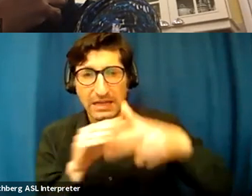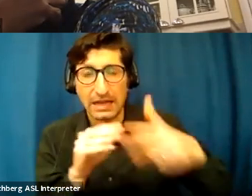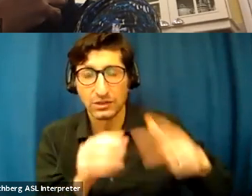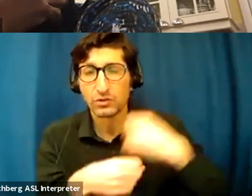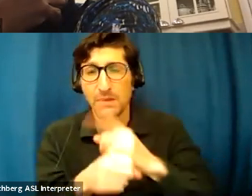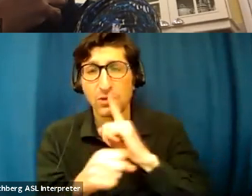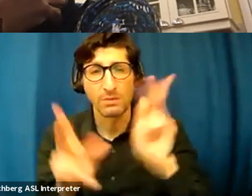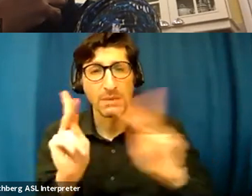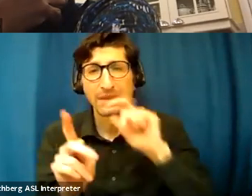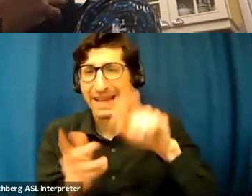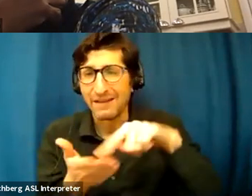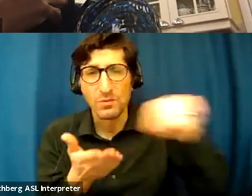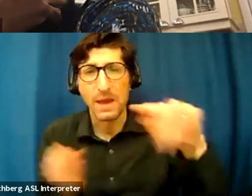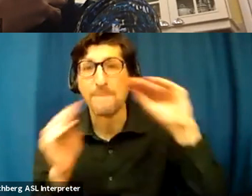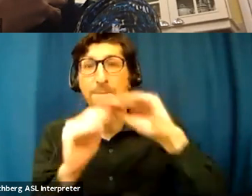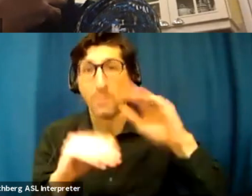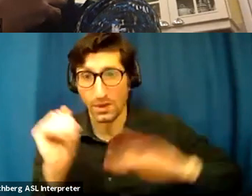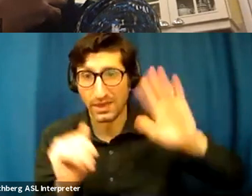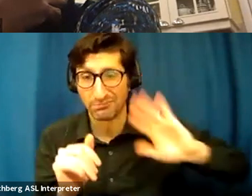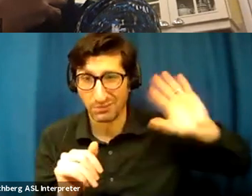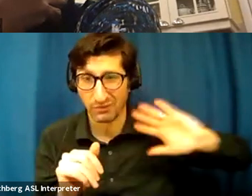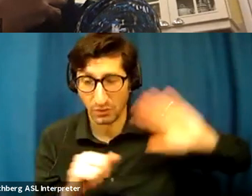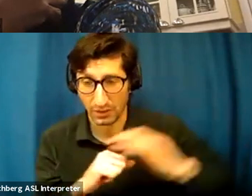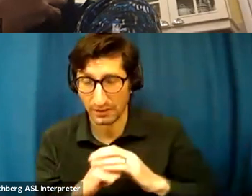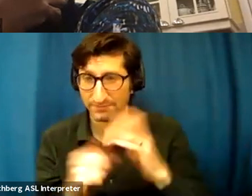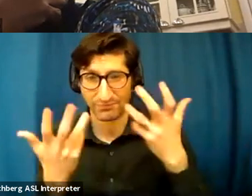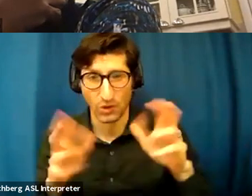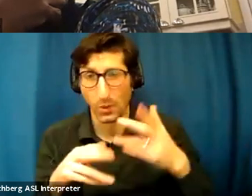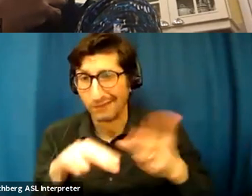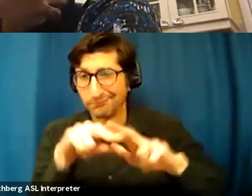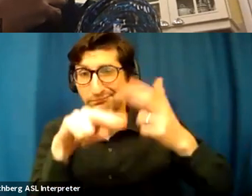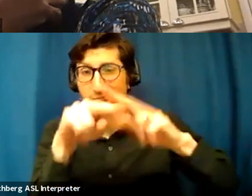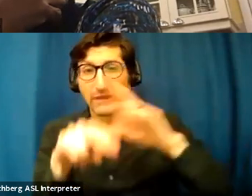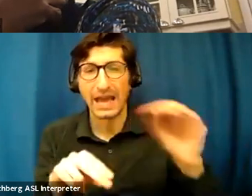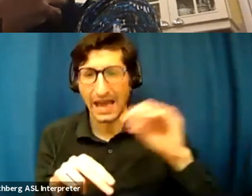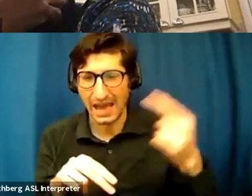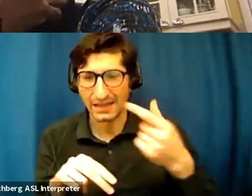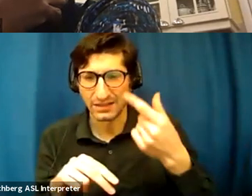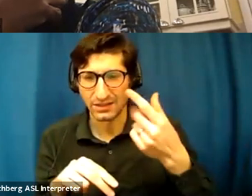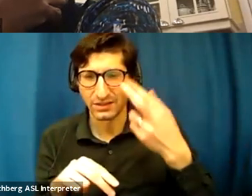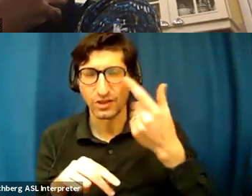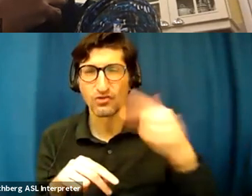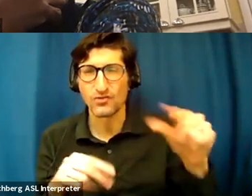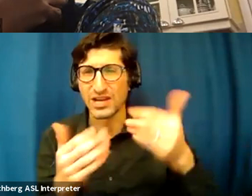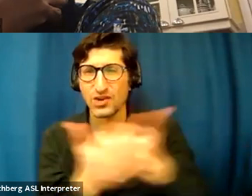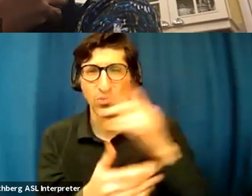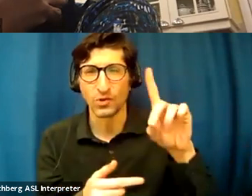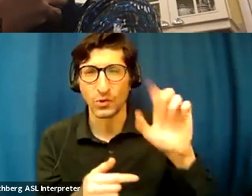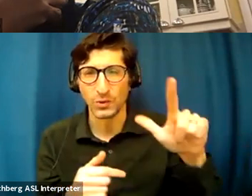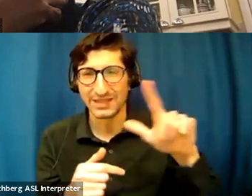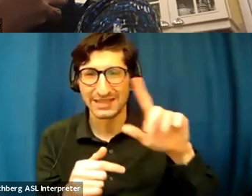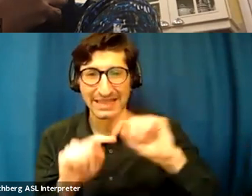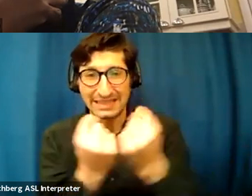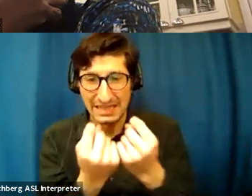than they already have been recently. And for the on the Green New Deal team, the policy relating to the